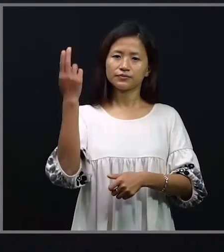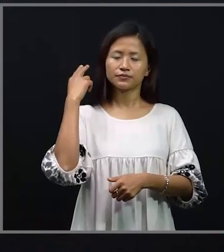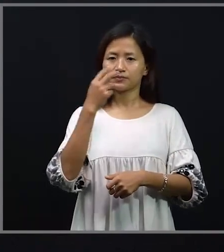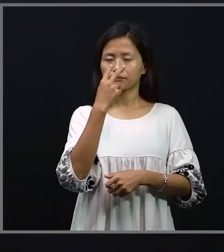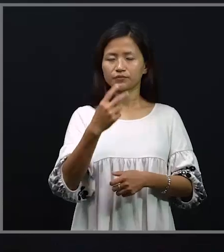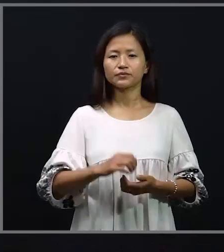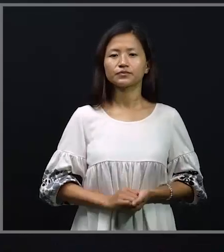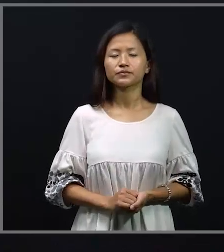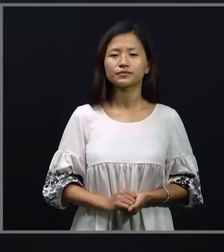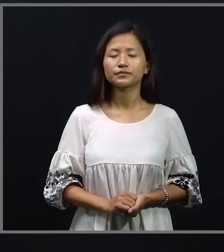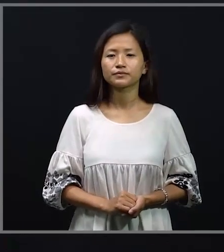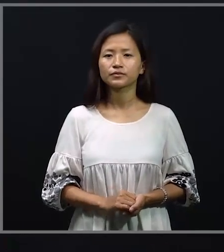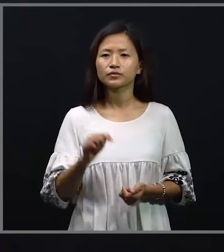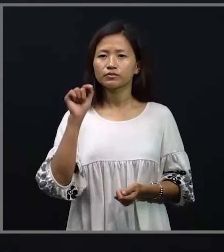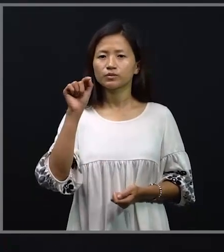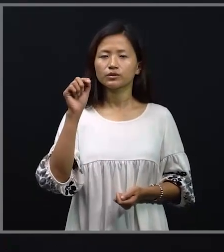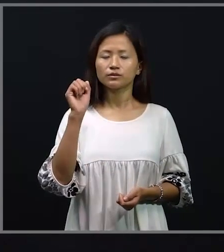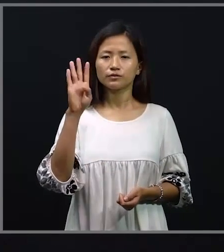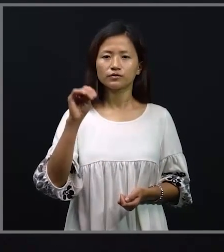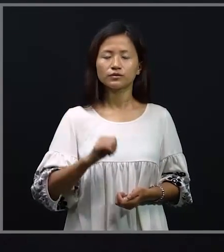now point number 4.